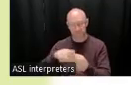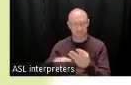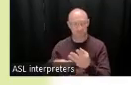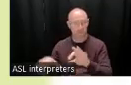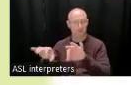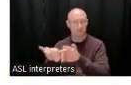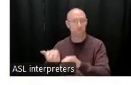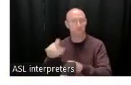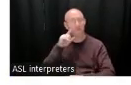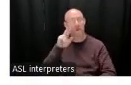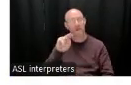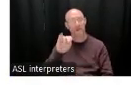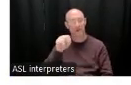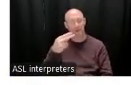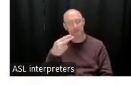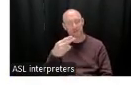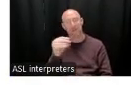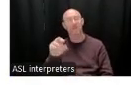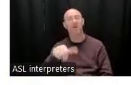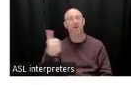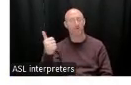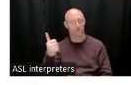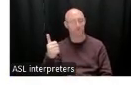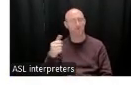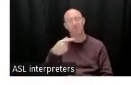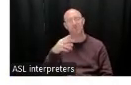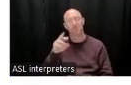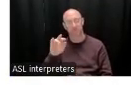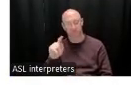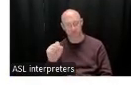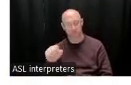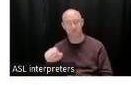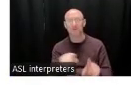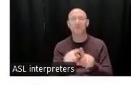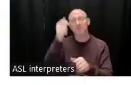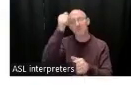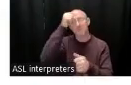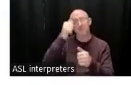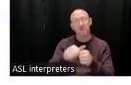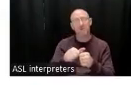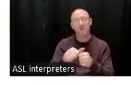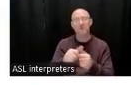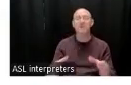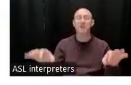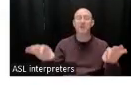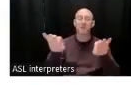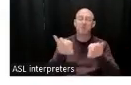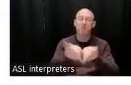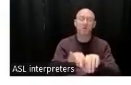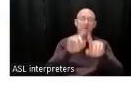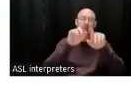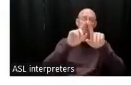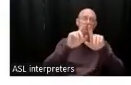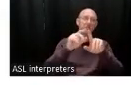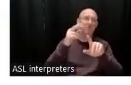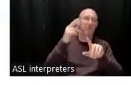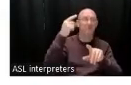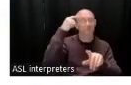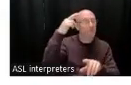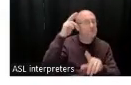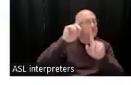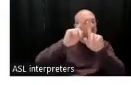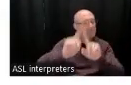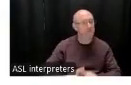for NIH and for other funders. We also want to consider that these things can matter differently for different types of projects. So for a